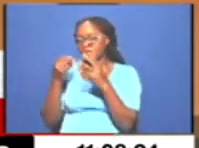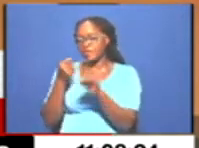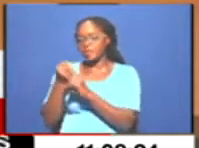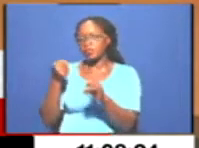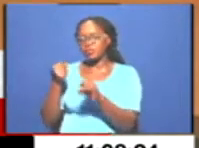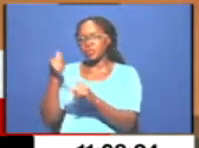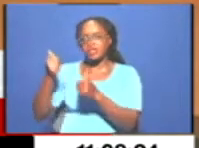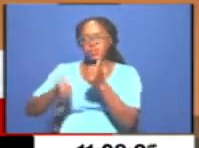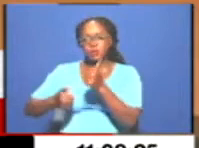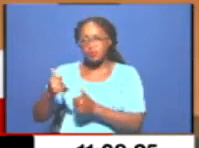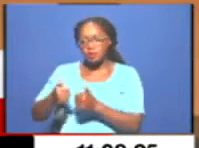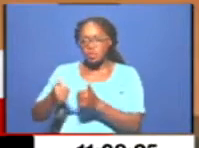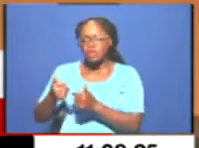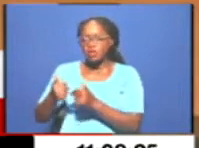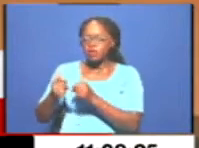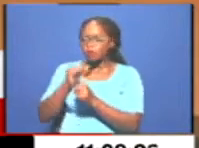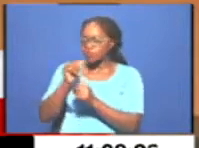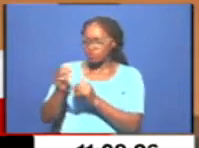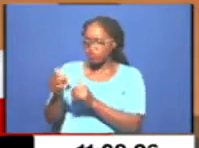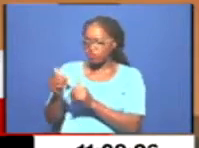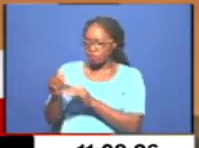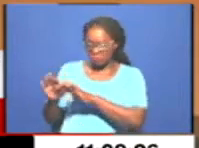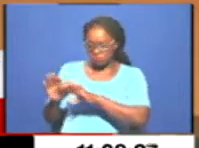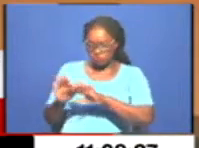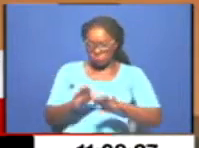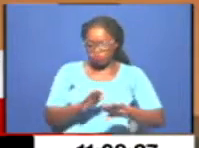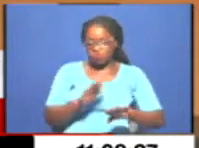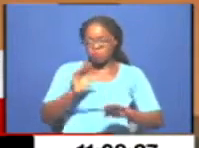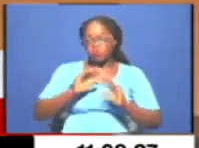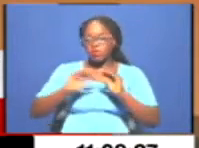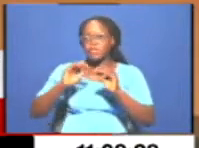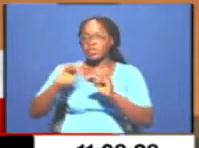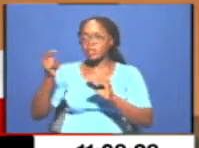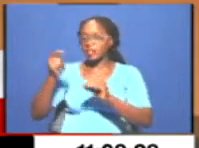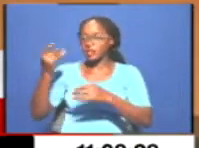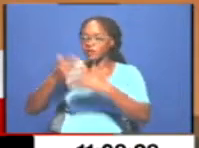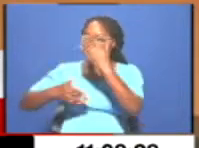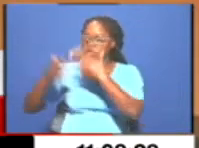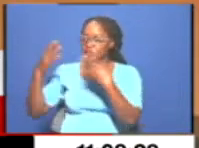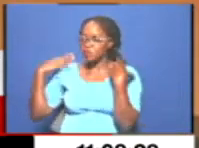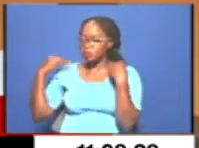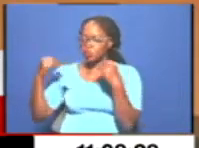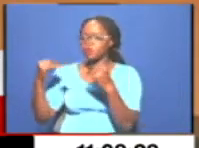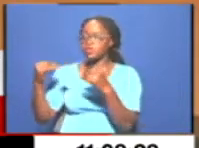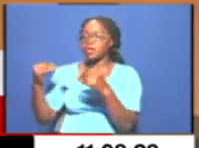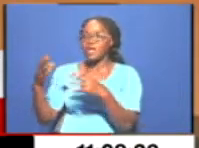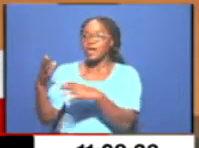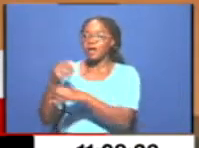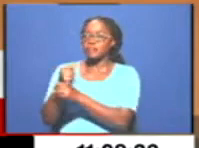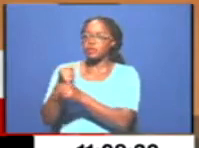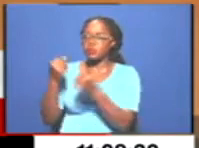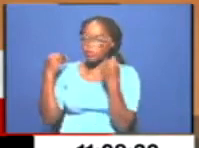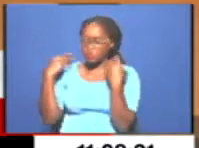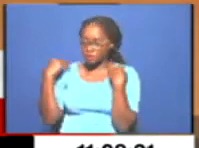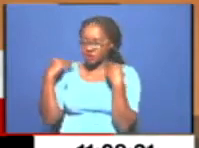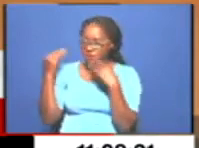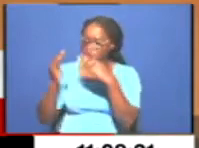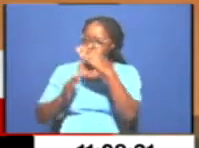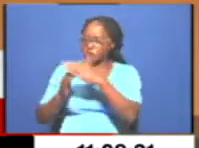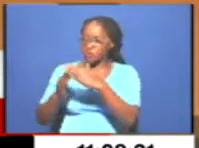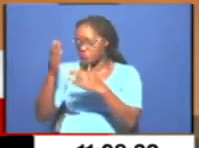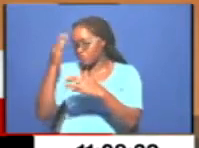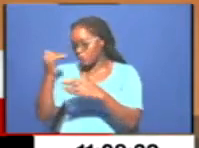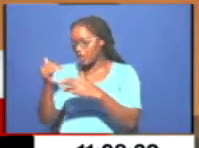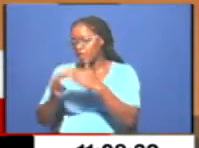from educating, we also believe that the Kenya University Sports Association Games will now be at a top level because they have gotten a lot of the